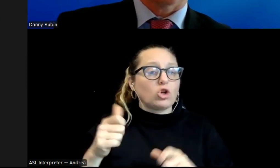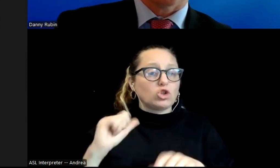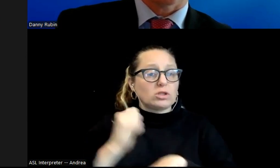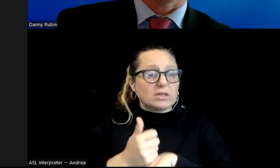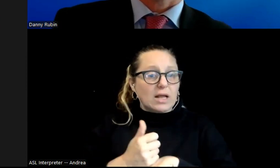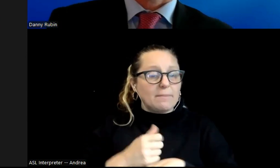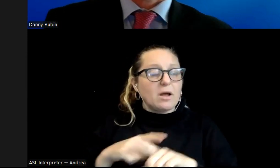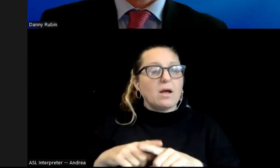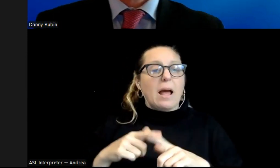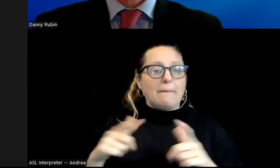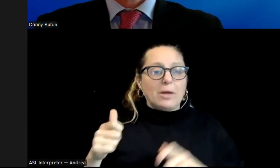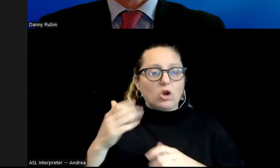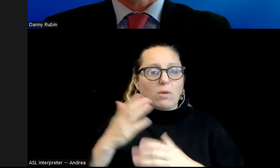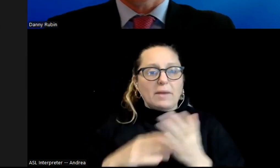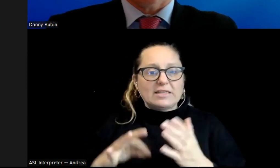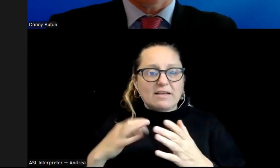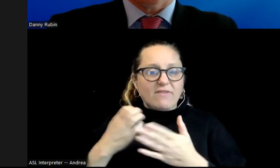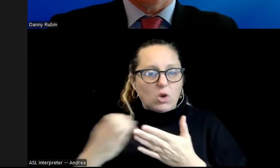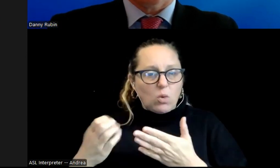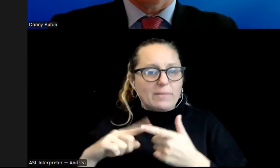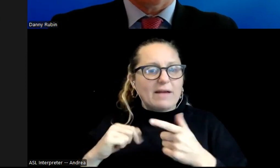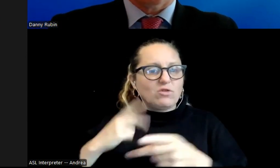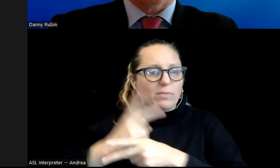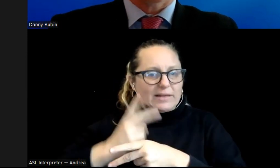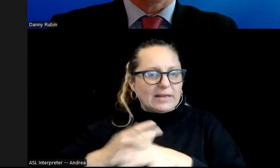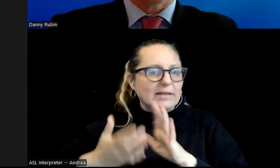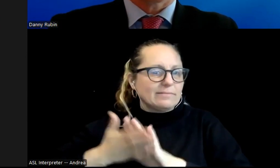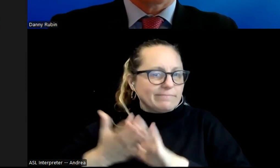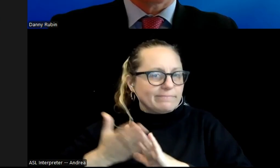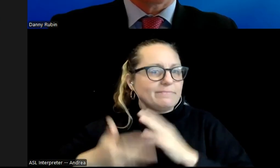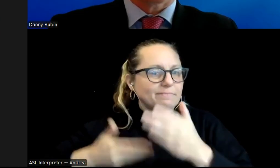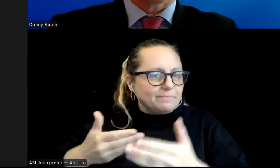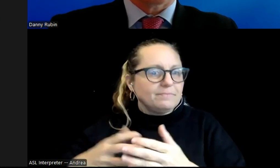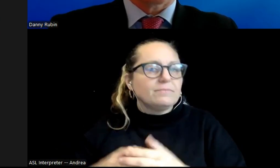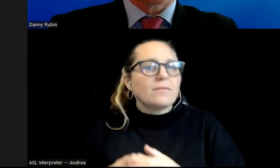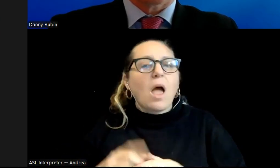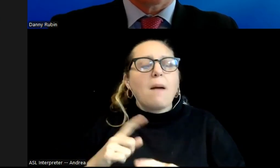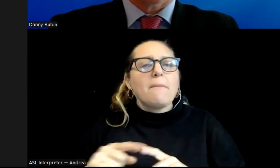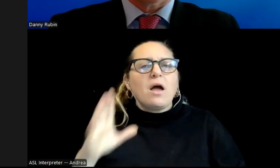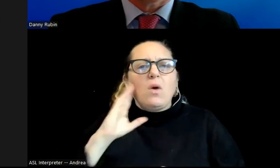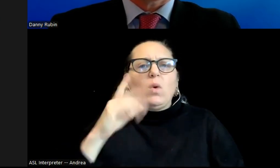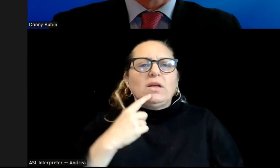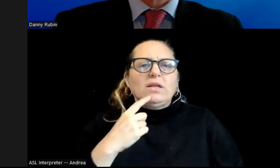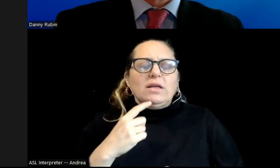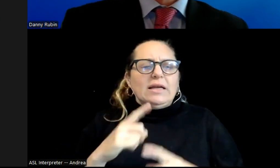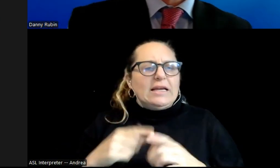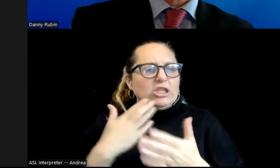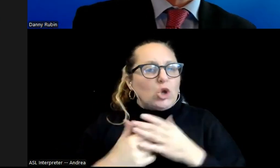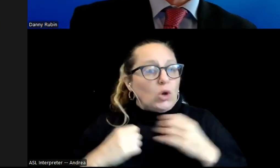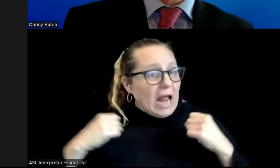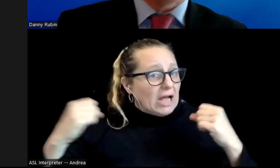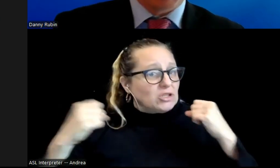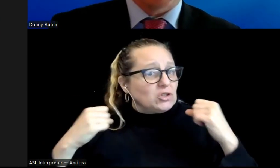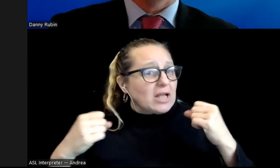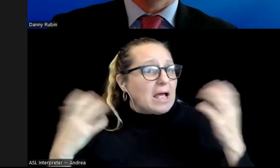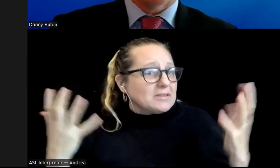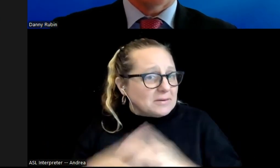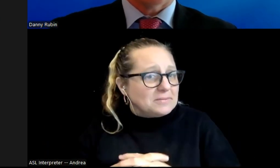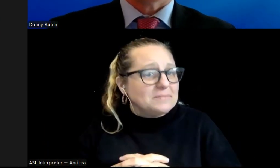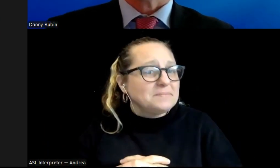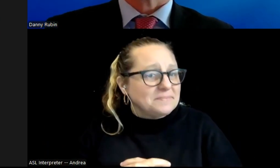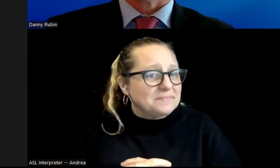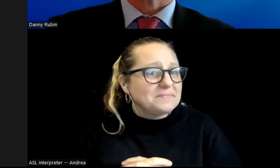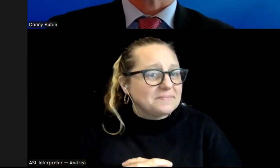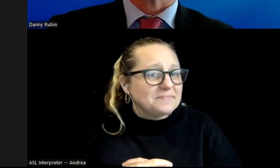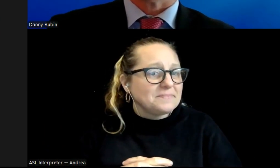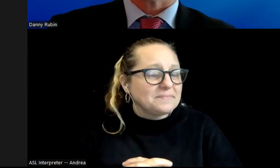bigger pieces of equipment to maintain, to maintenance. But I would say it's good exercise. It's good